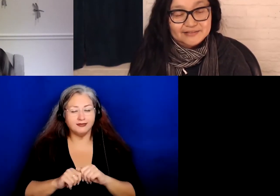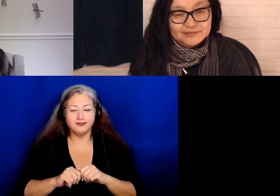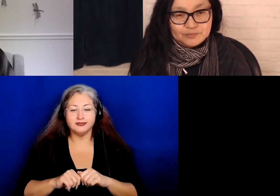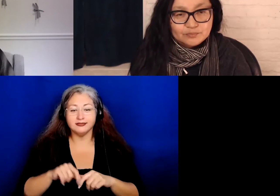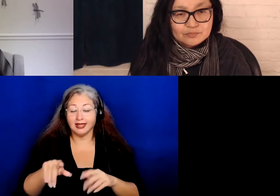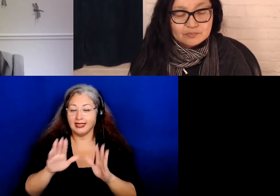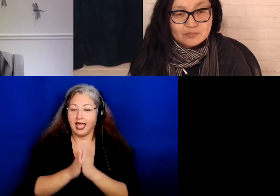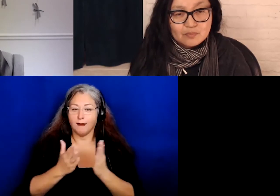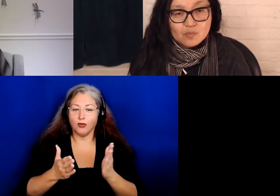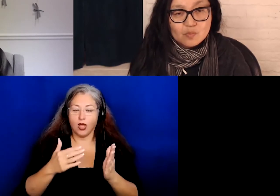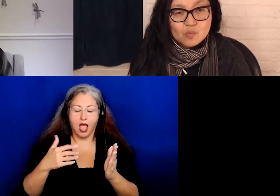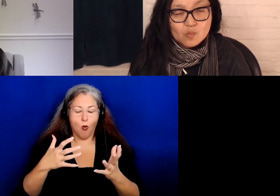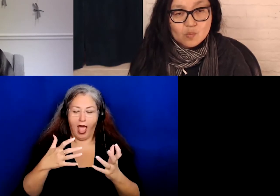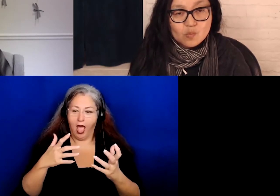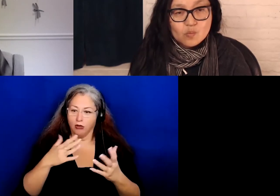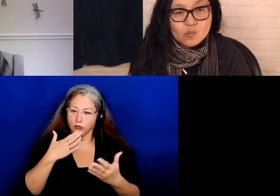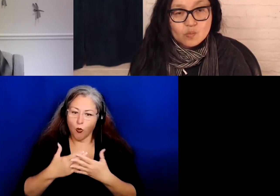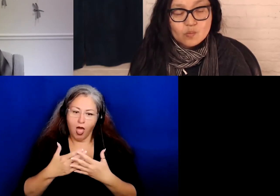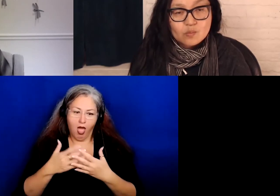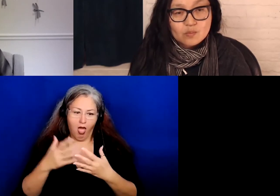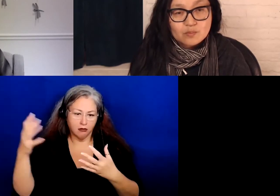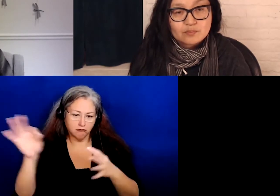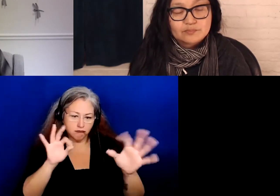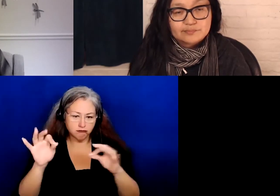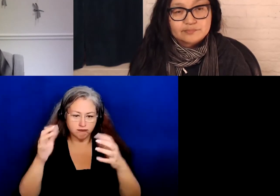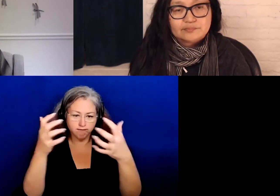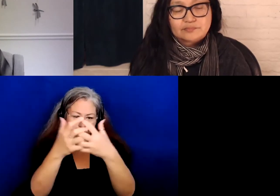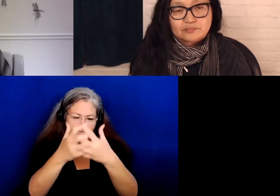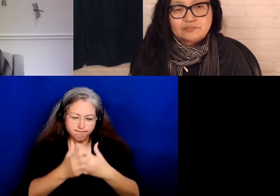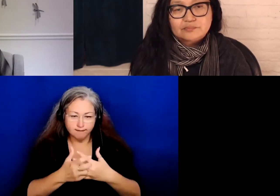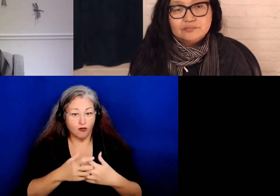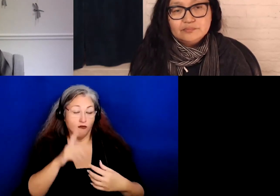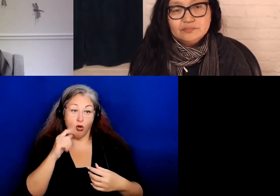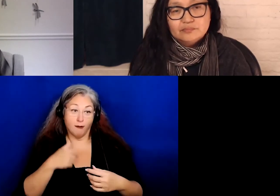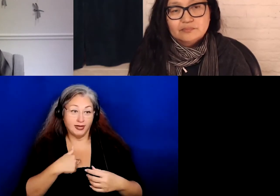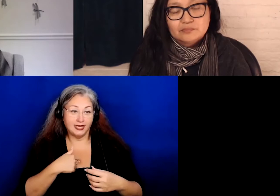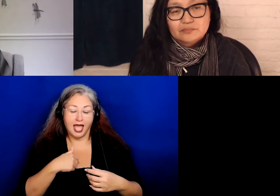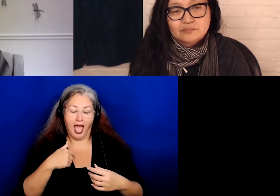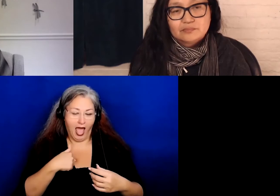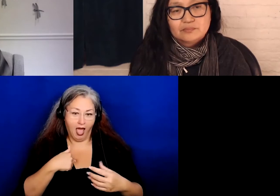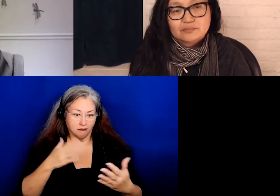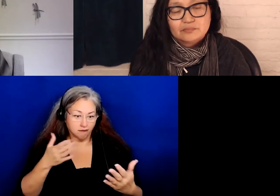the book has such cohesion. I mean, there's it, for me at least, it really is a page turner,